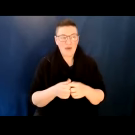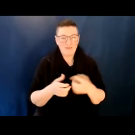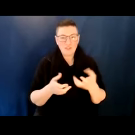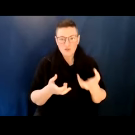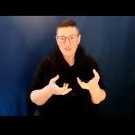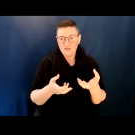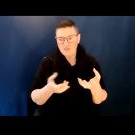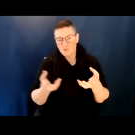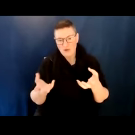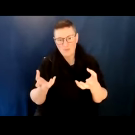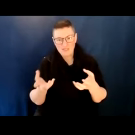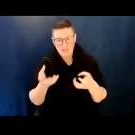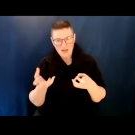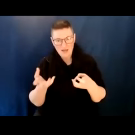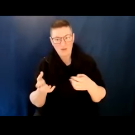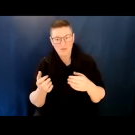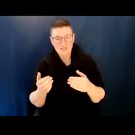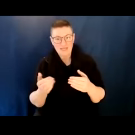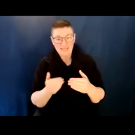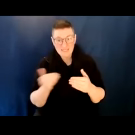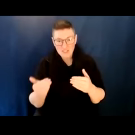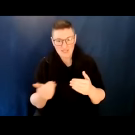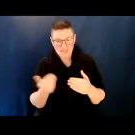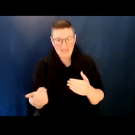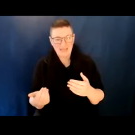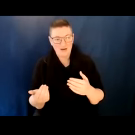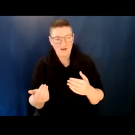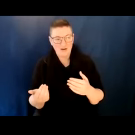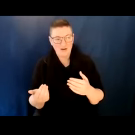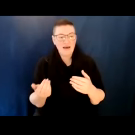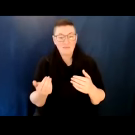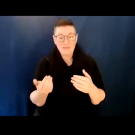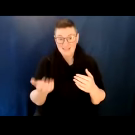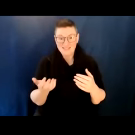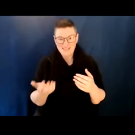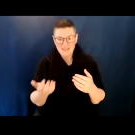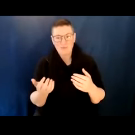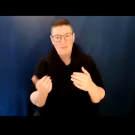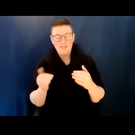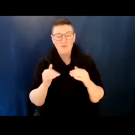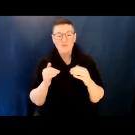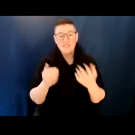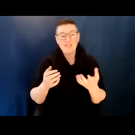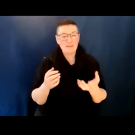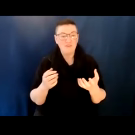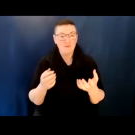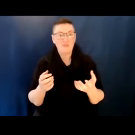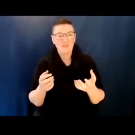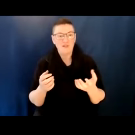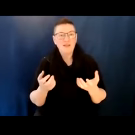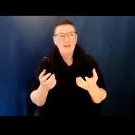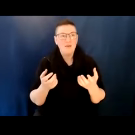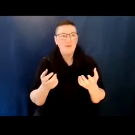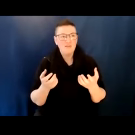So you have to look at the visual properties, the iconic properties, in addition as a second layer, and that's double mapping. So if we take the example of